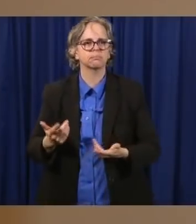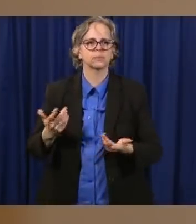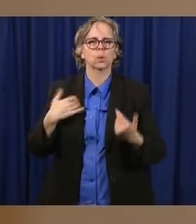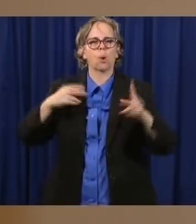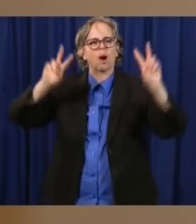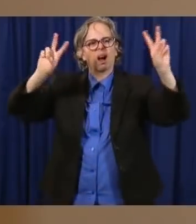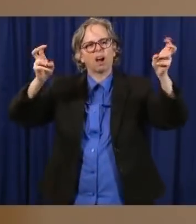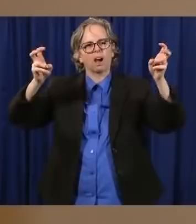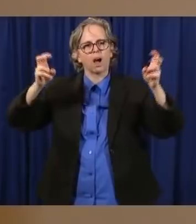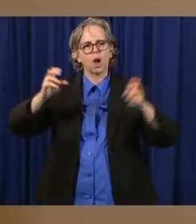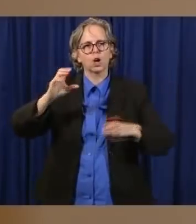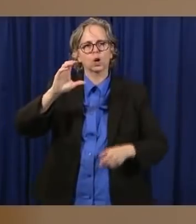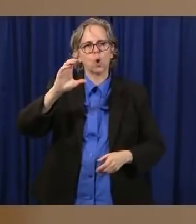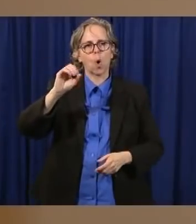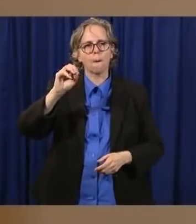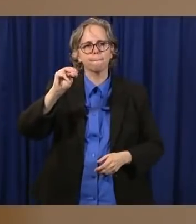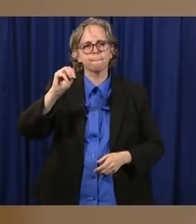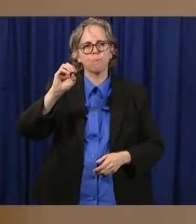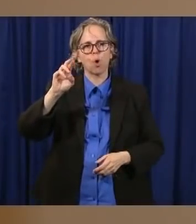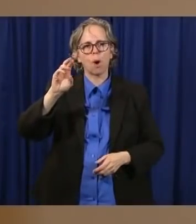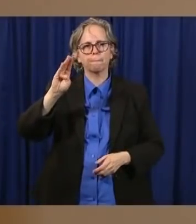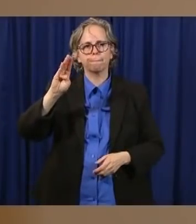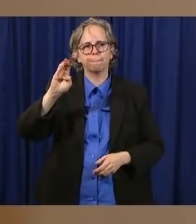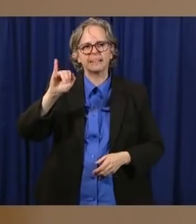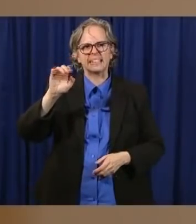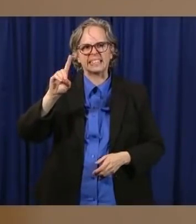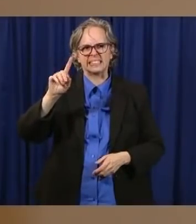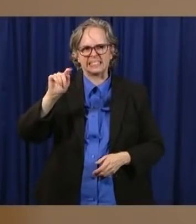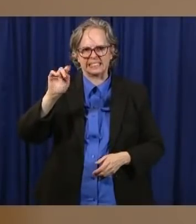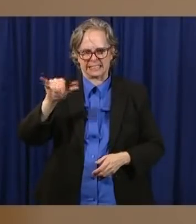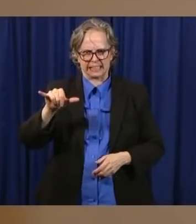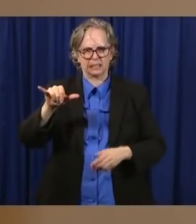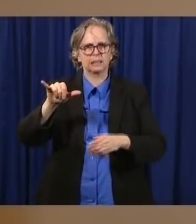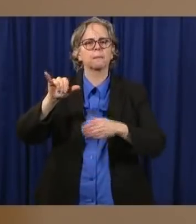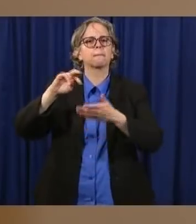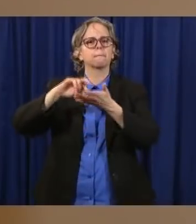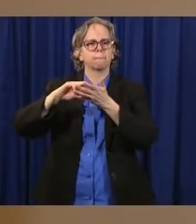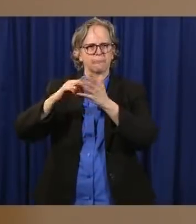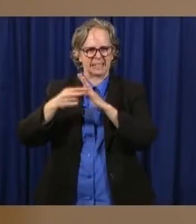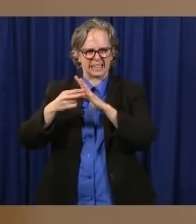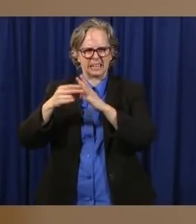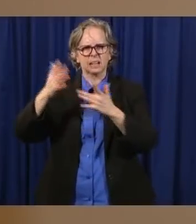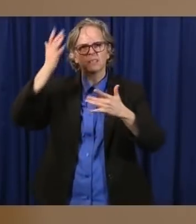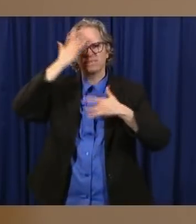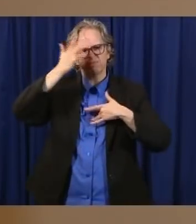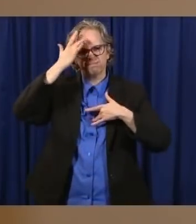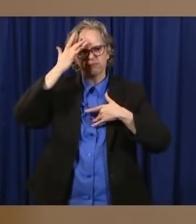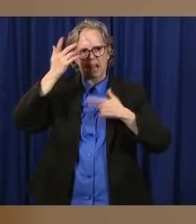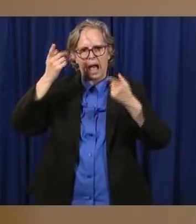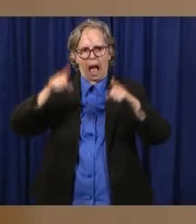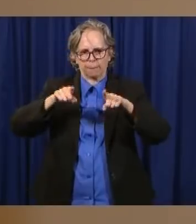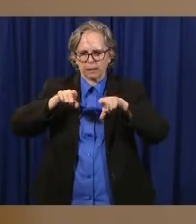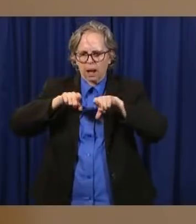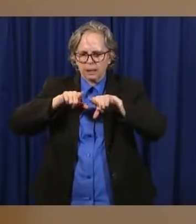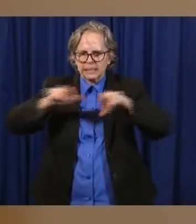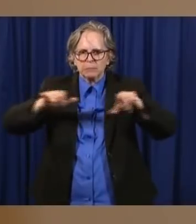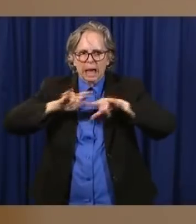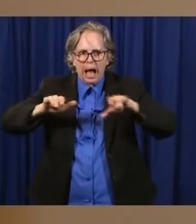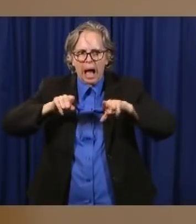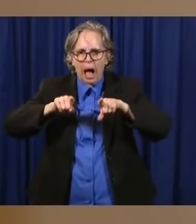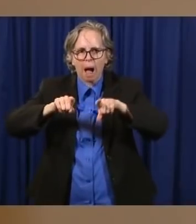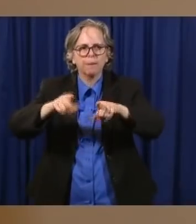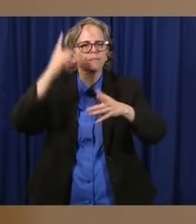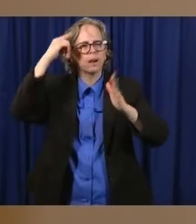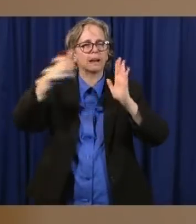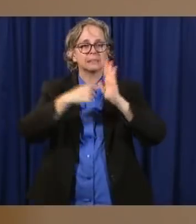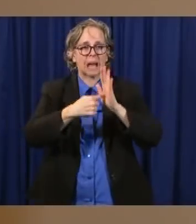hypertension, et cetera, that become neglected over time. poor nutritional habits. And